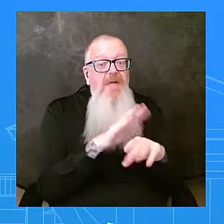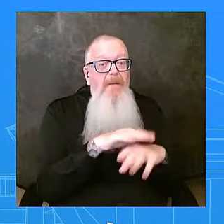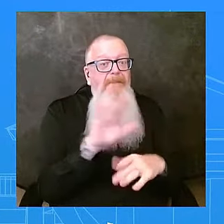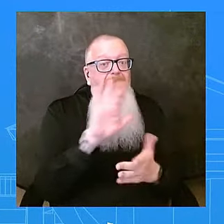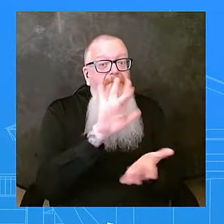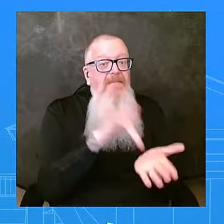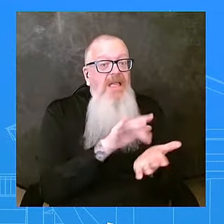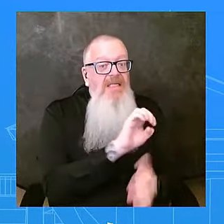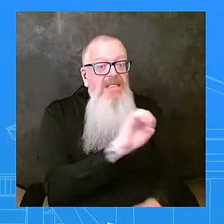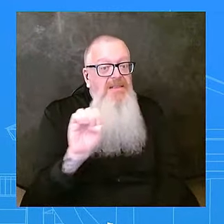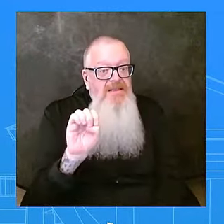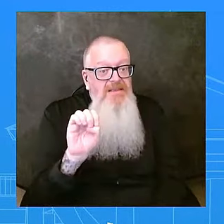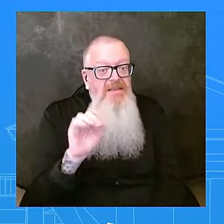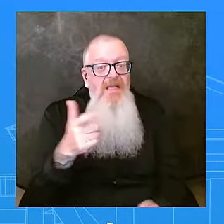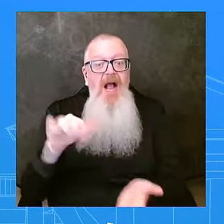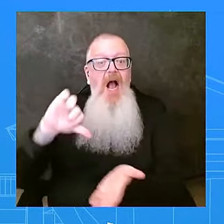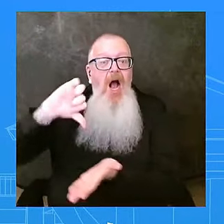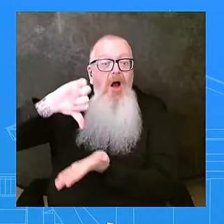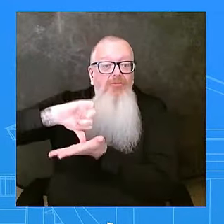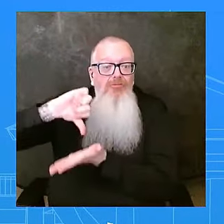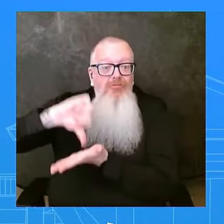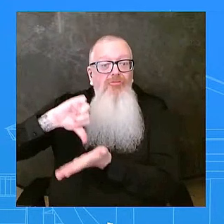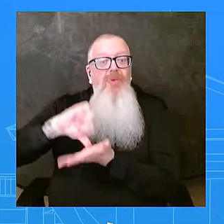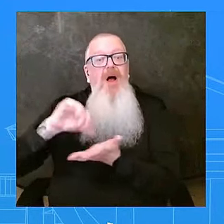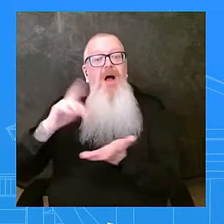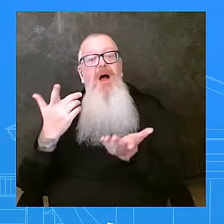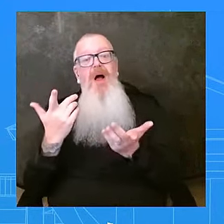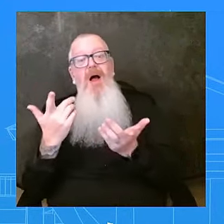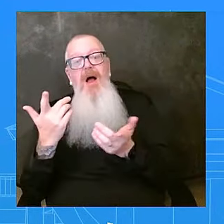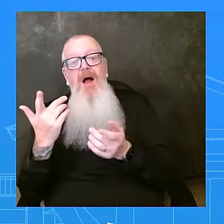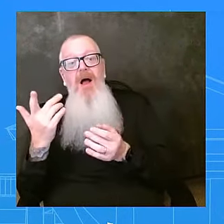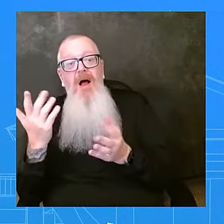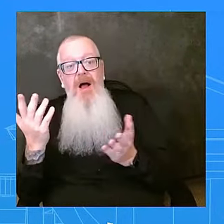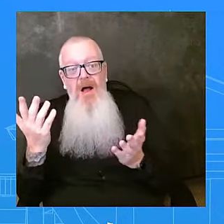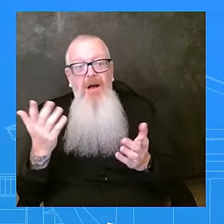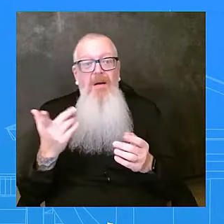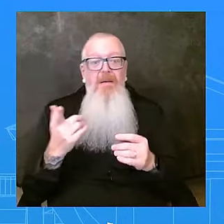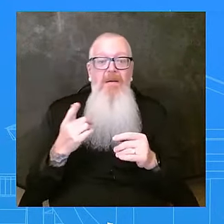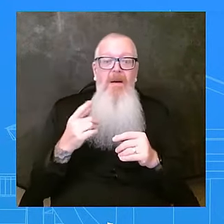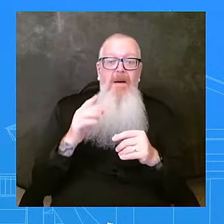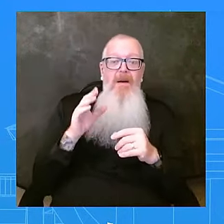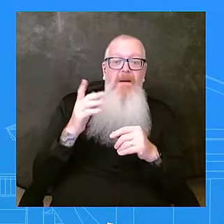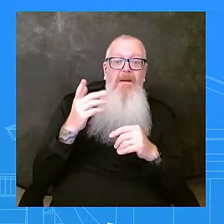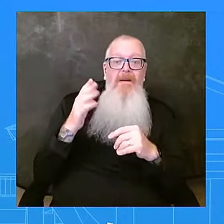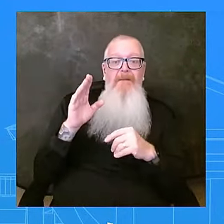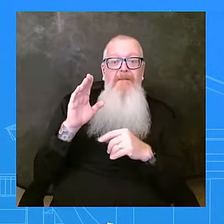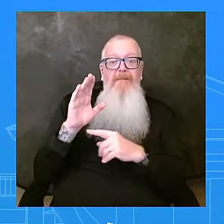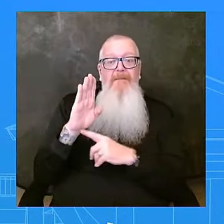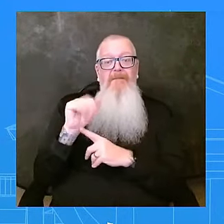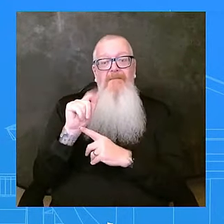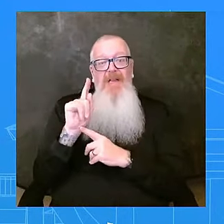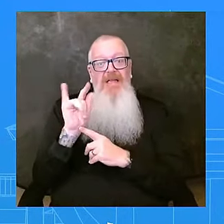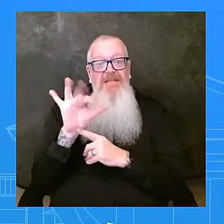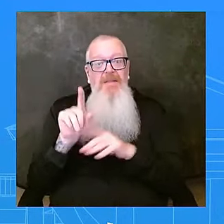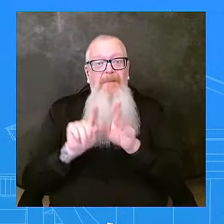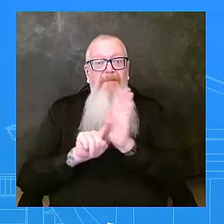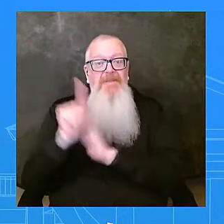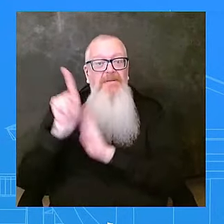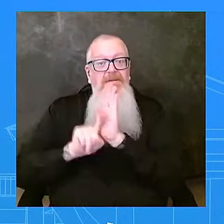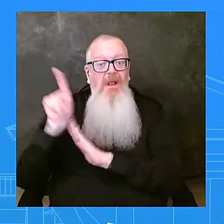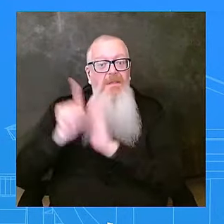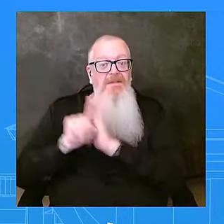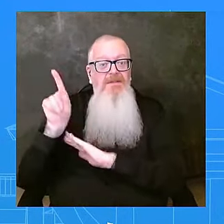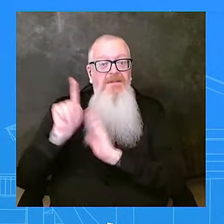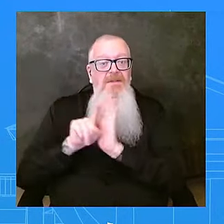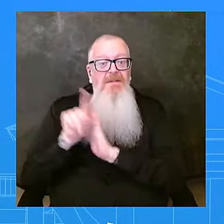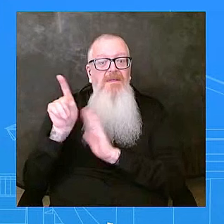Iran, that already has an improving ballistic missile program, we could only assume would want to stand to gain from some sort